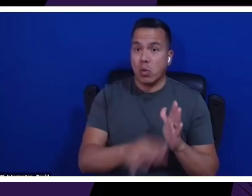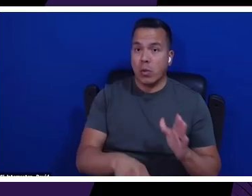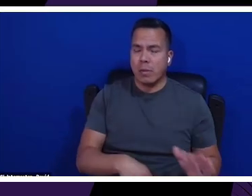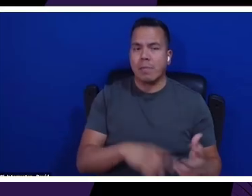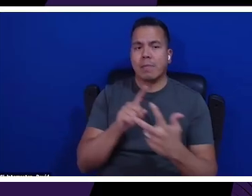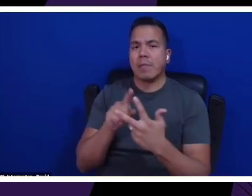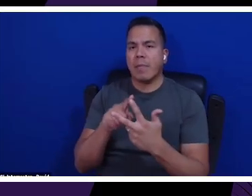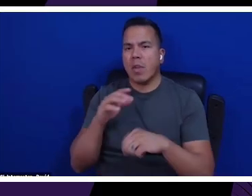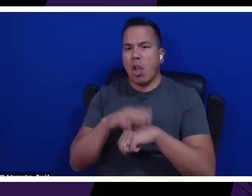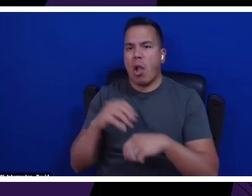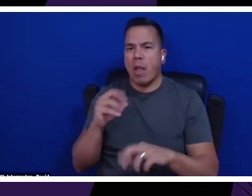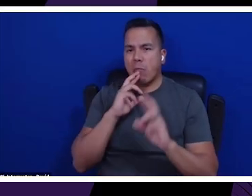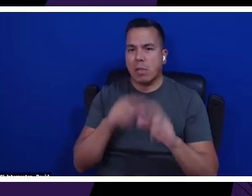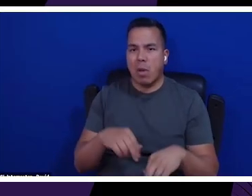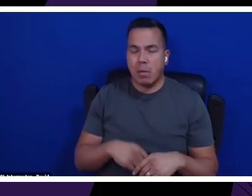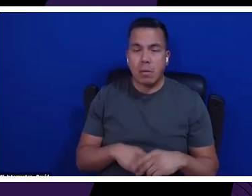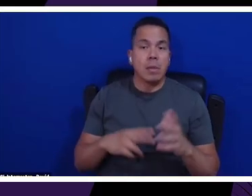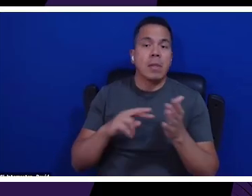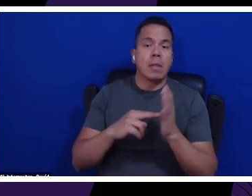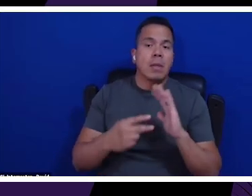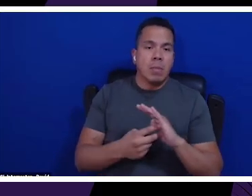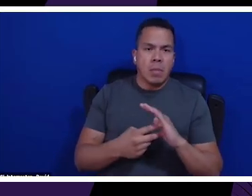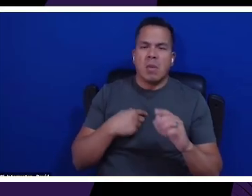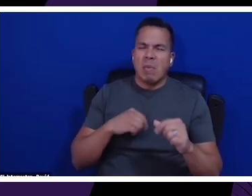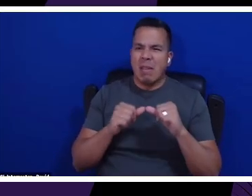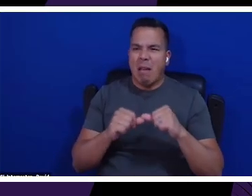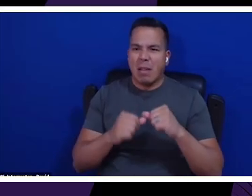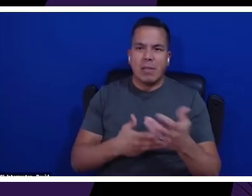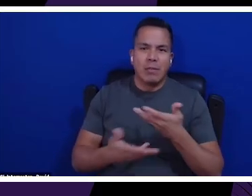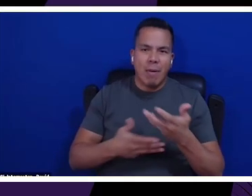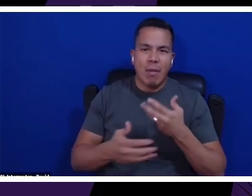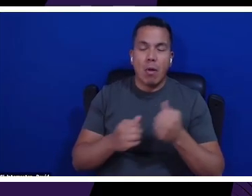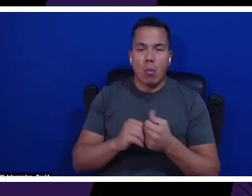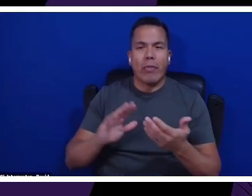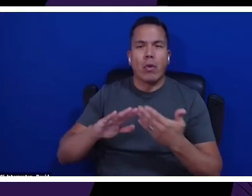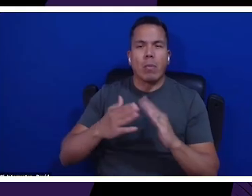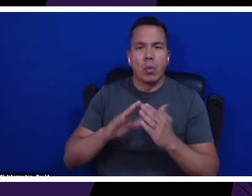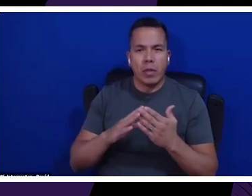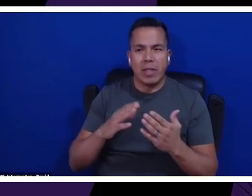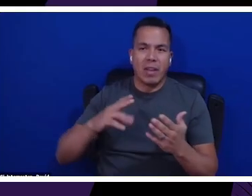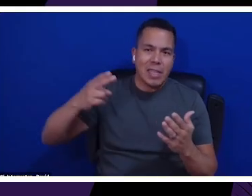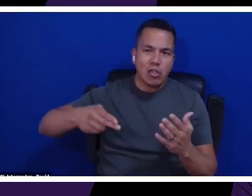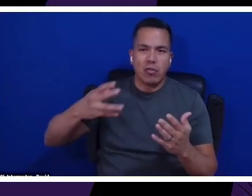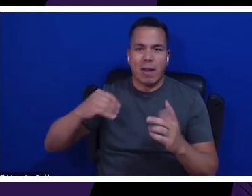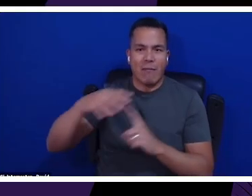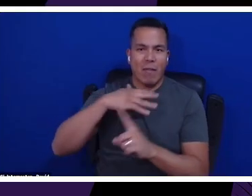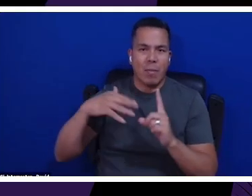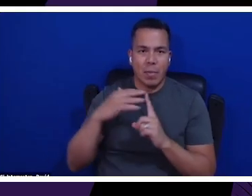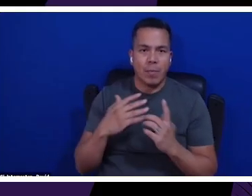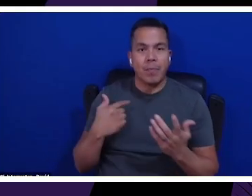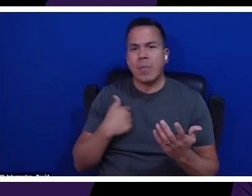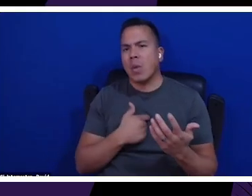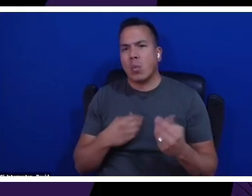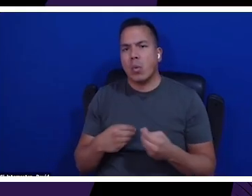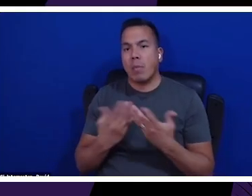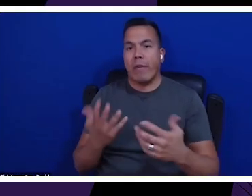Second, call and response. This involves being in constant dialogue with one's community, history, and environment. We've provided